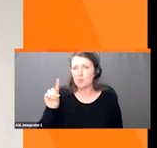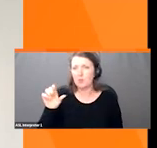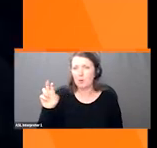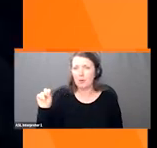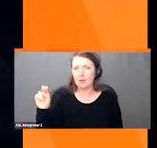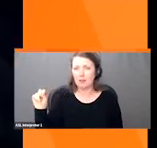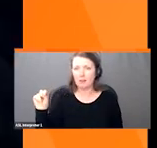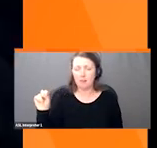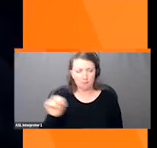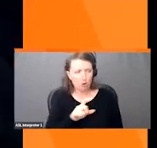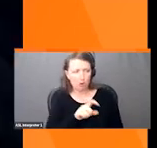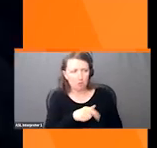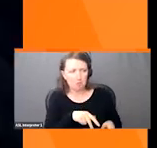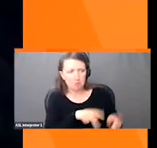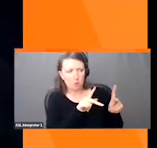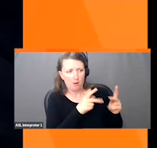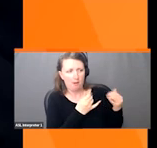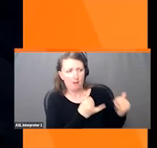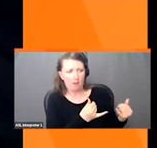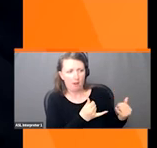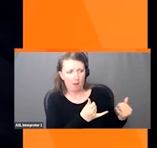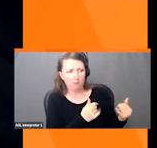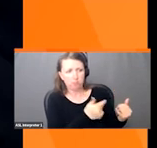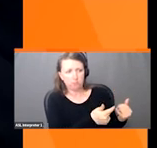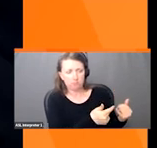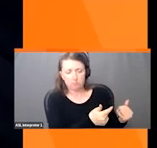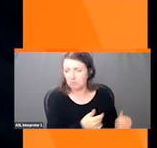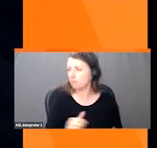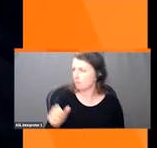A second here.